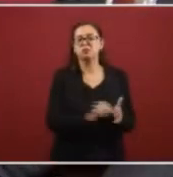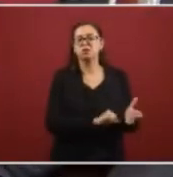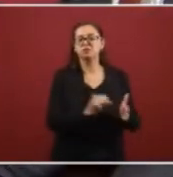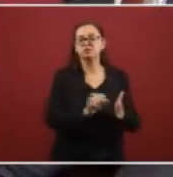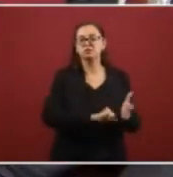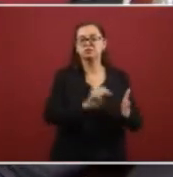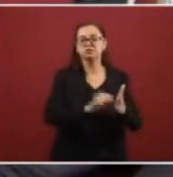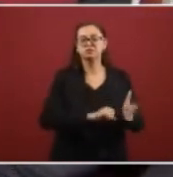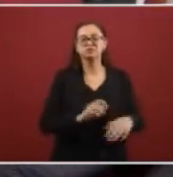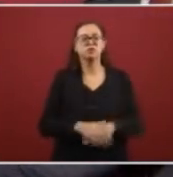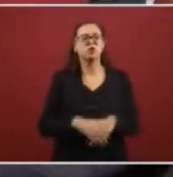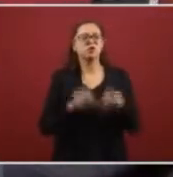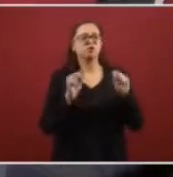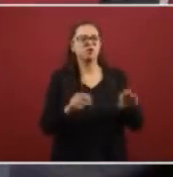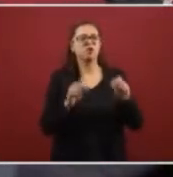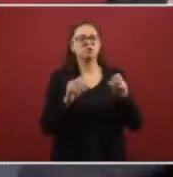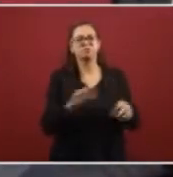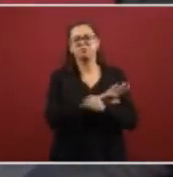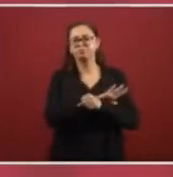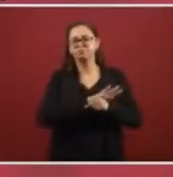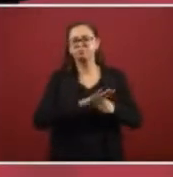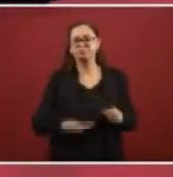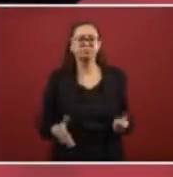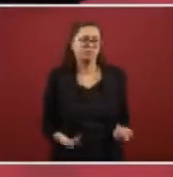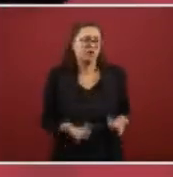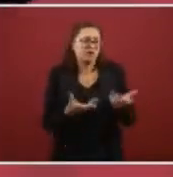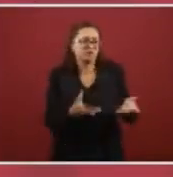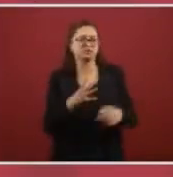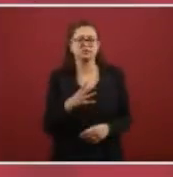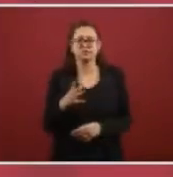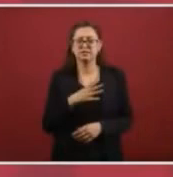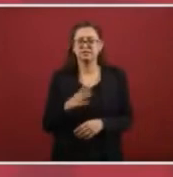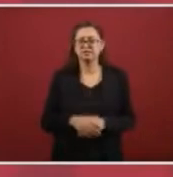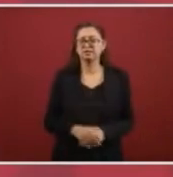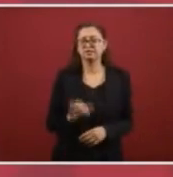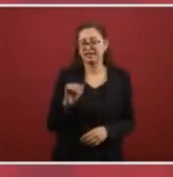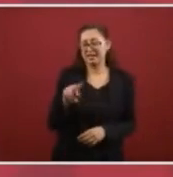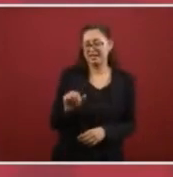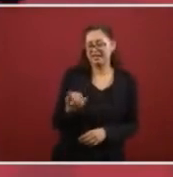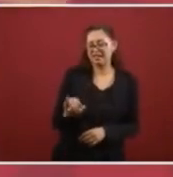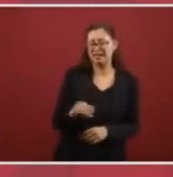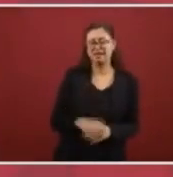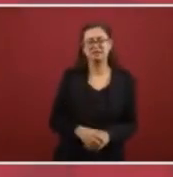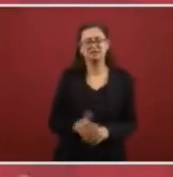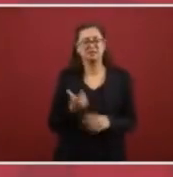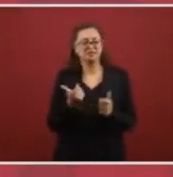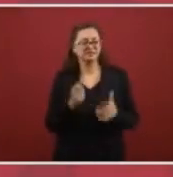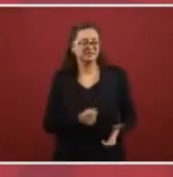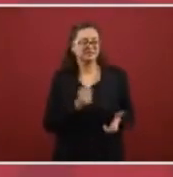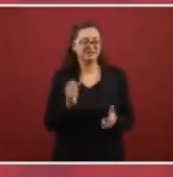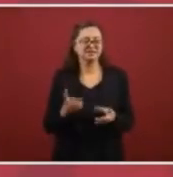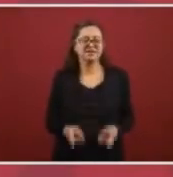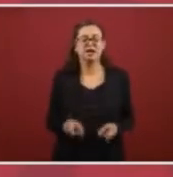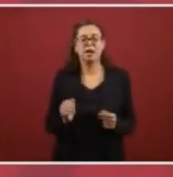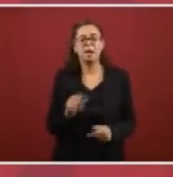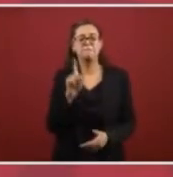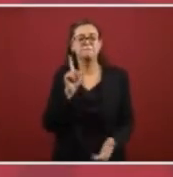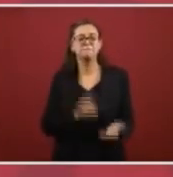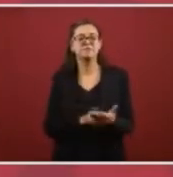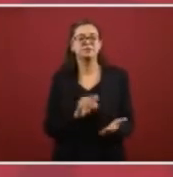$200,000 to $300,000 a month, and they would fill up these offices, and they're still there, like the Institute of Transparency,